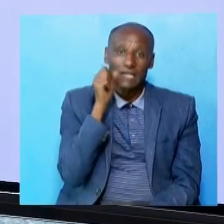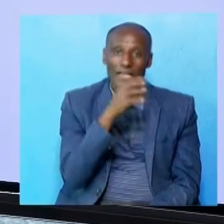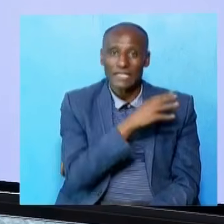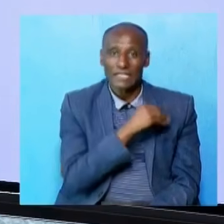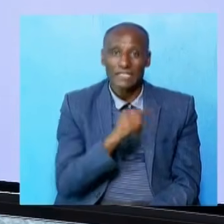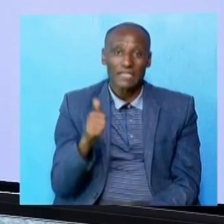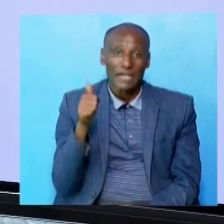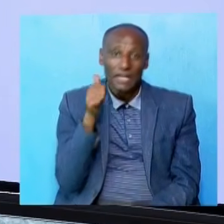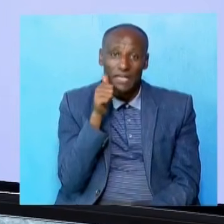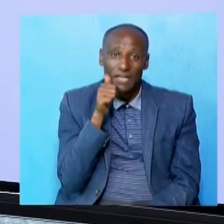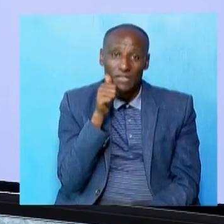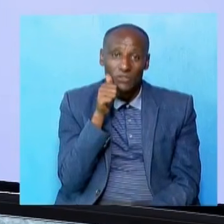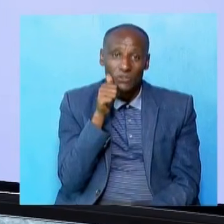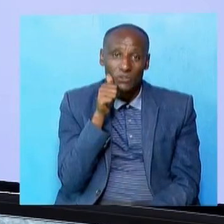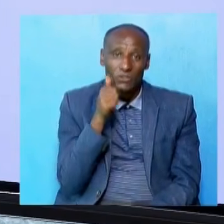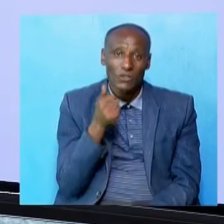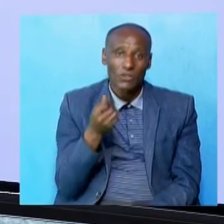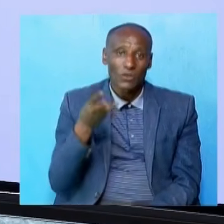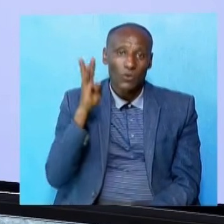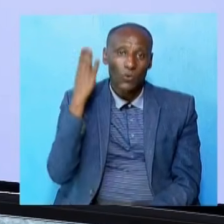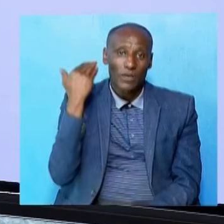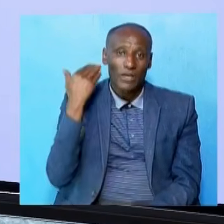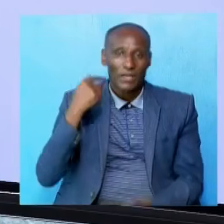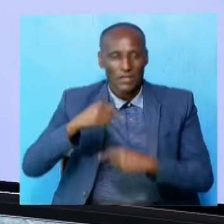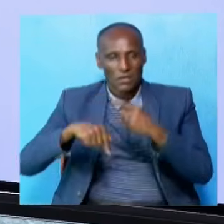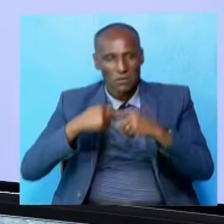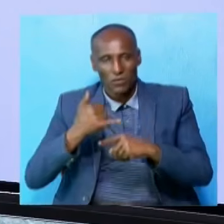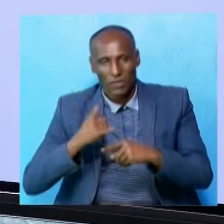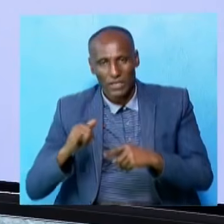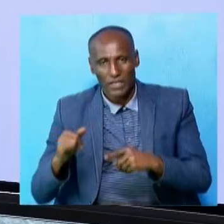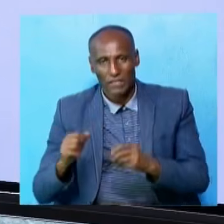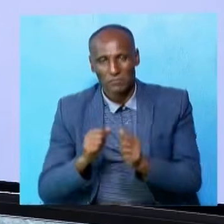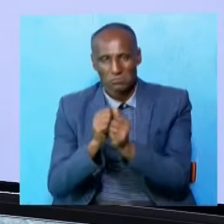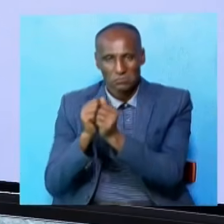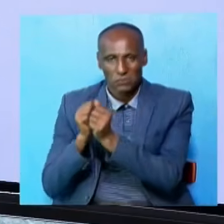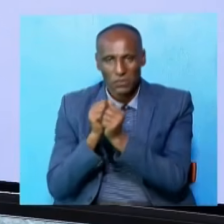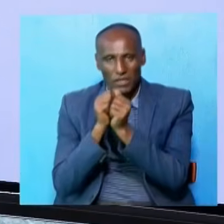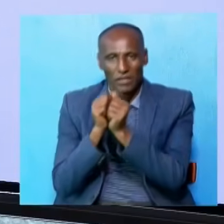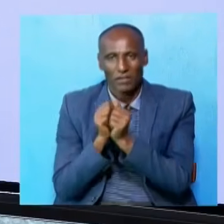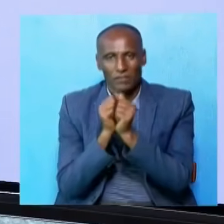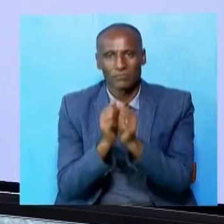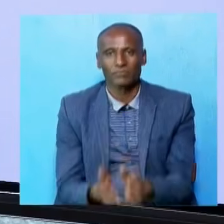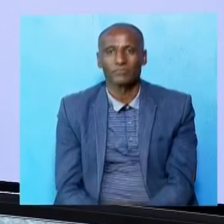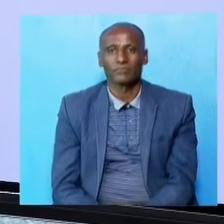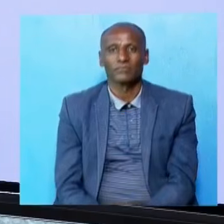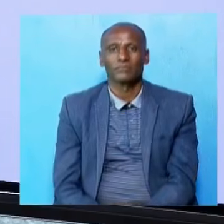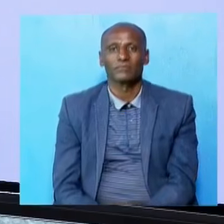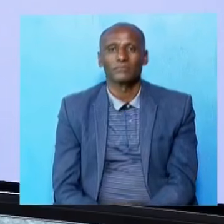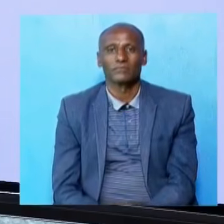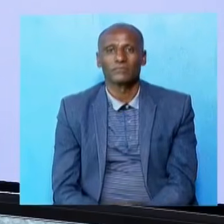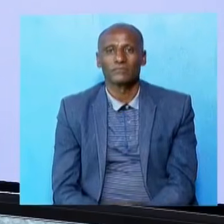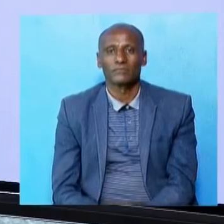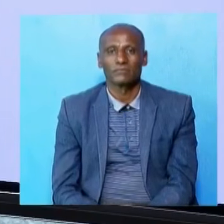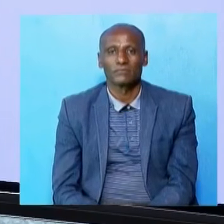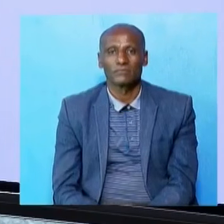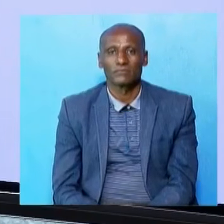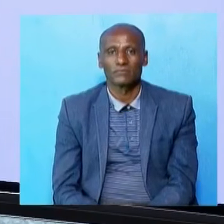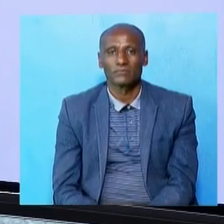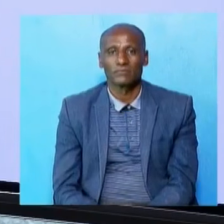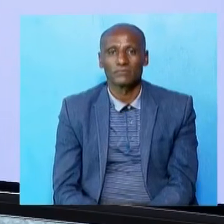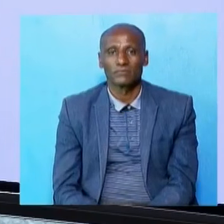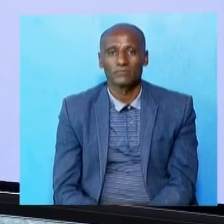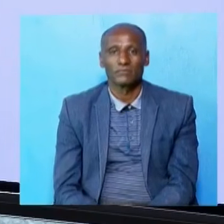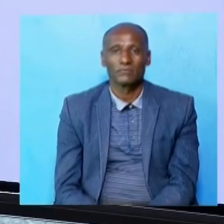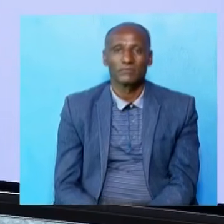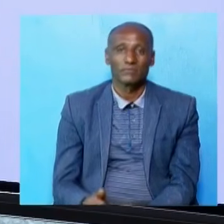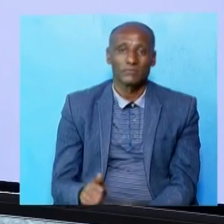going together. You see? Senait and Ayantu were going together because